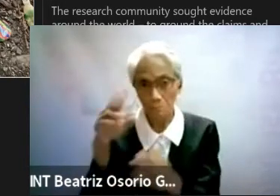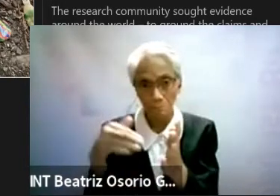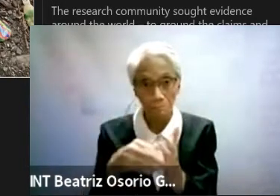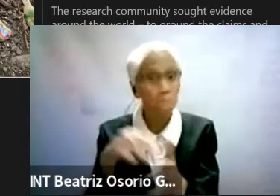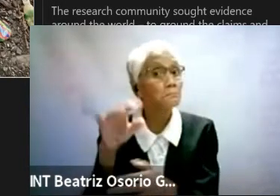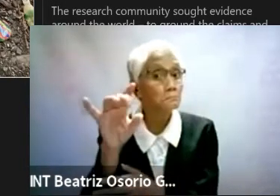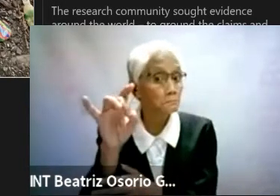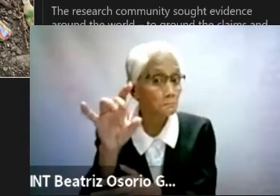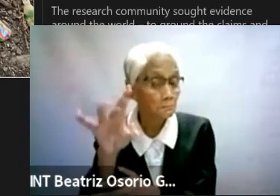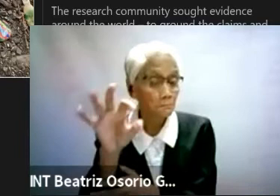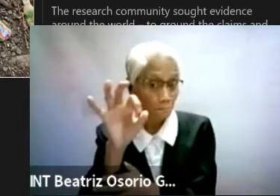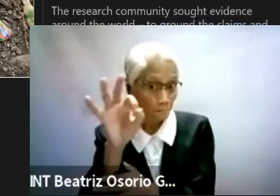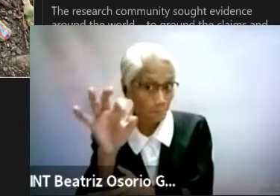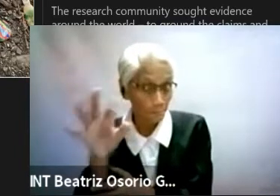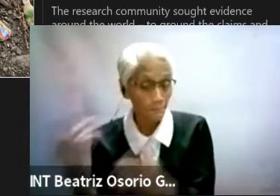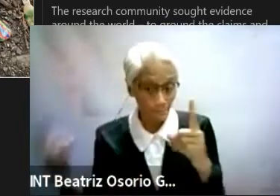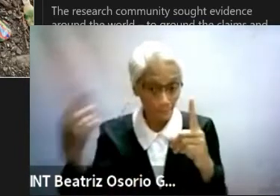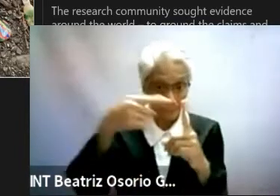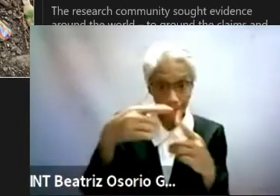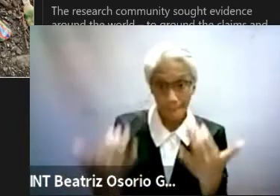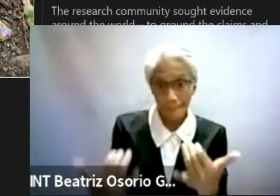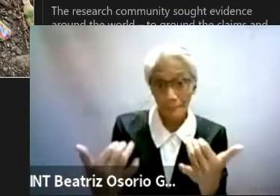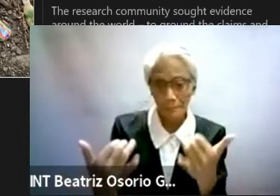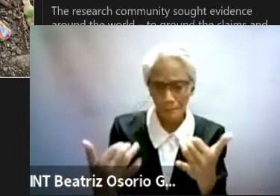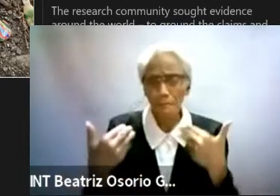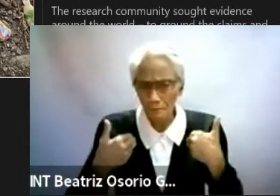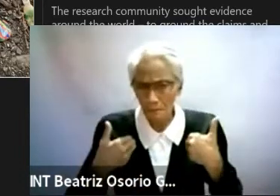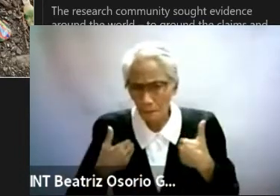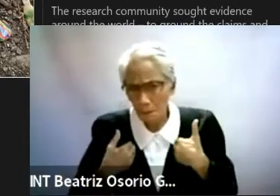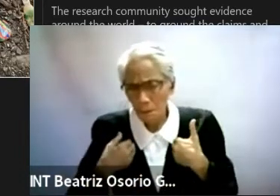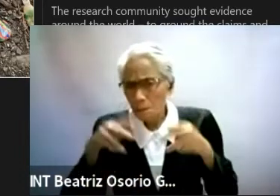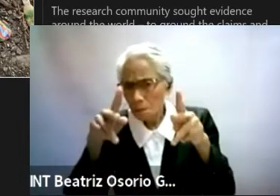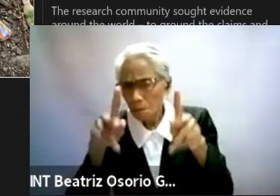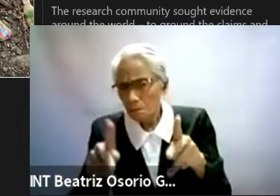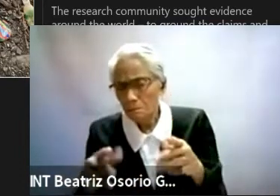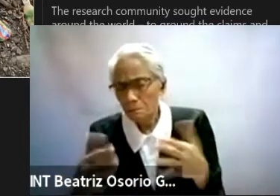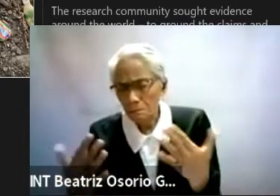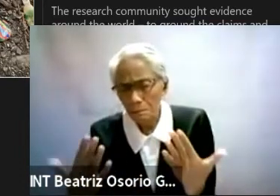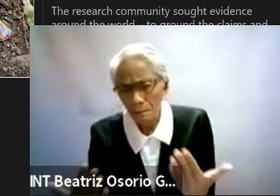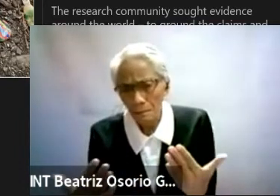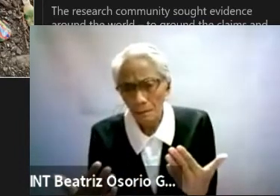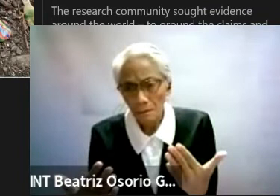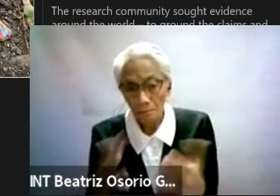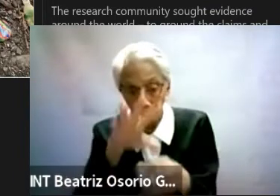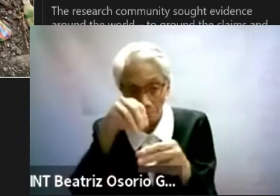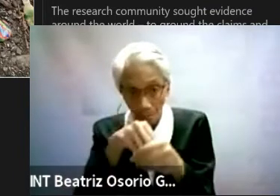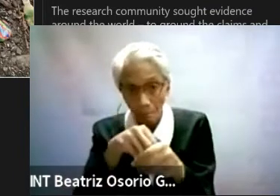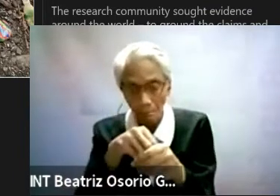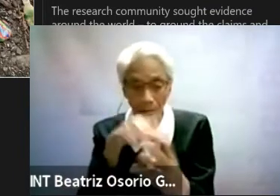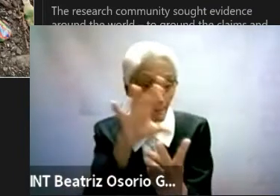2018-19 until now, a process that involved a global consultation with children,